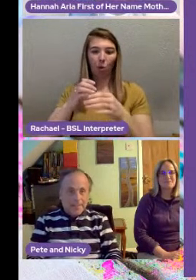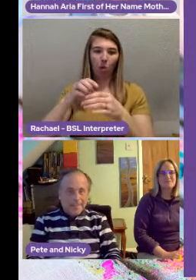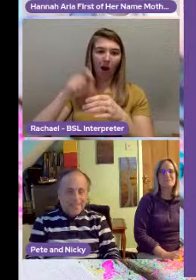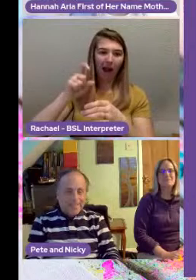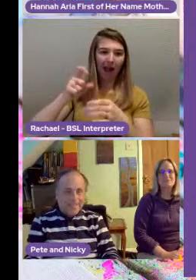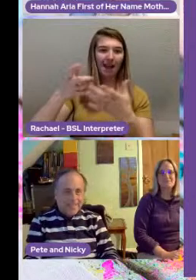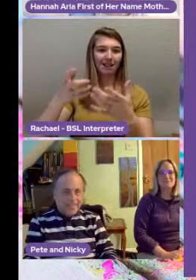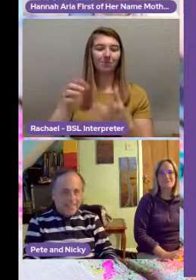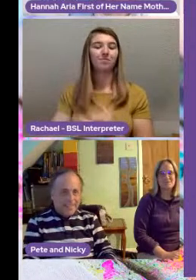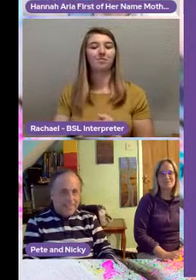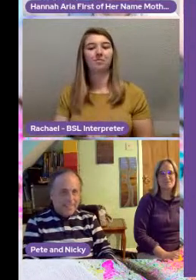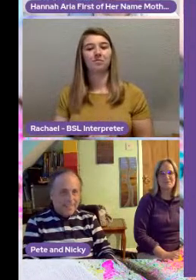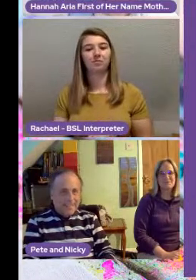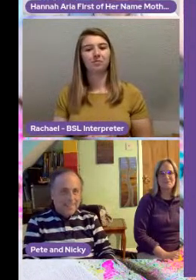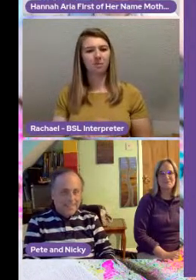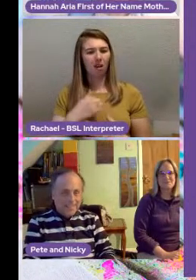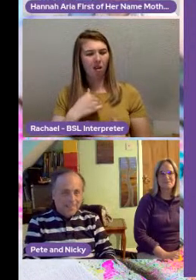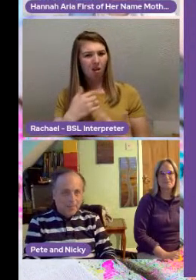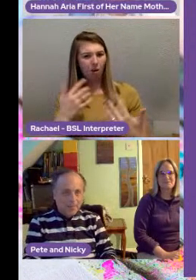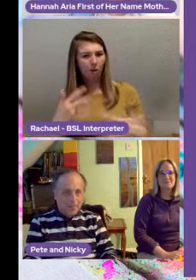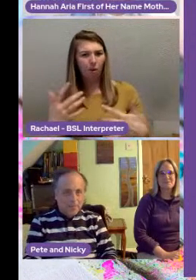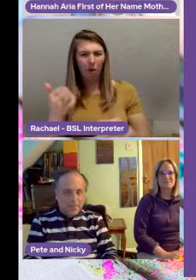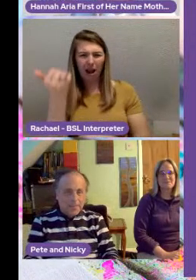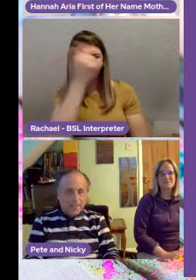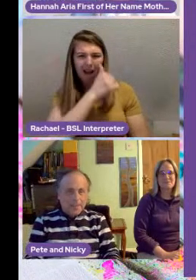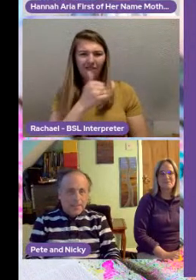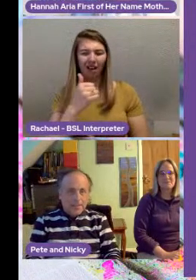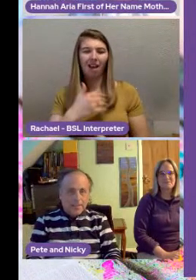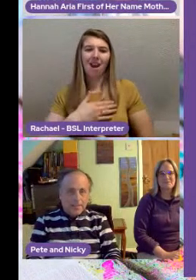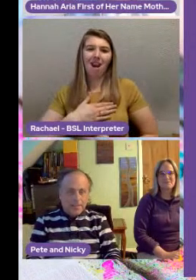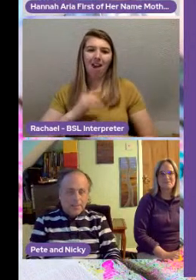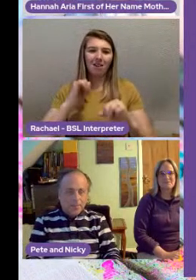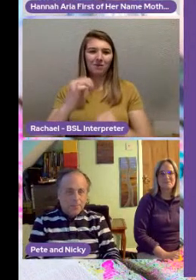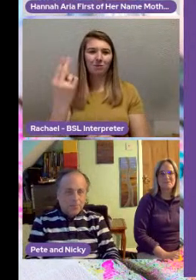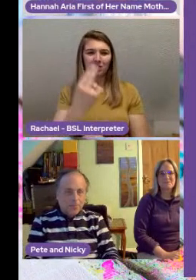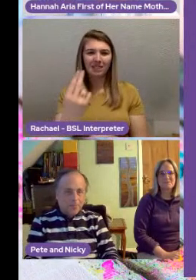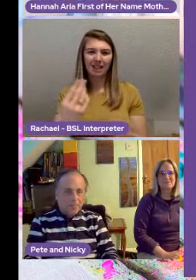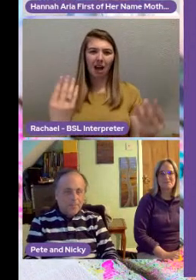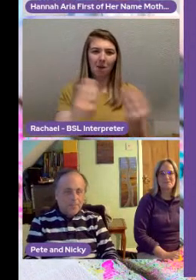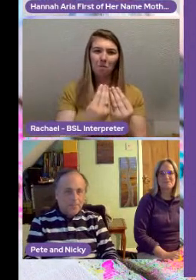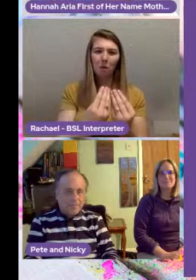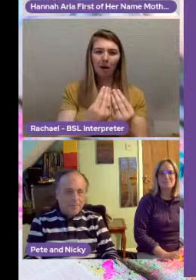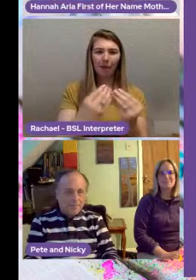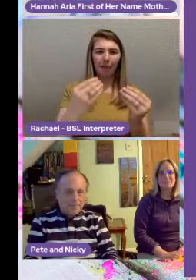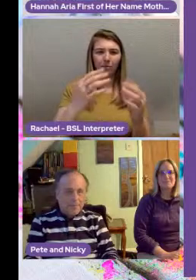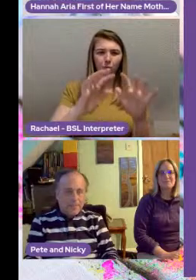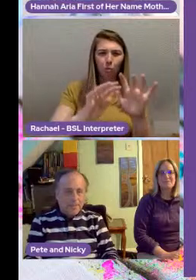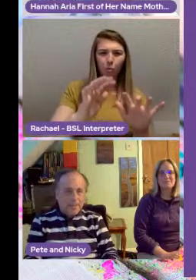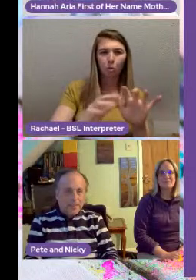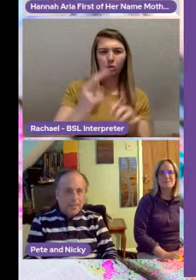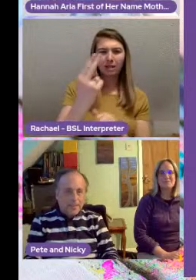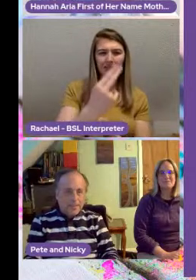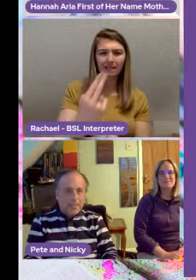design software stuff. So you've got like the mediums of the very sort of tactile art stuff, but all